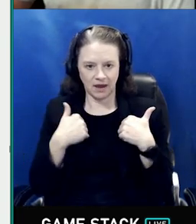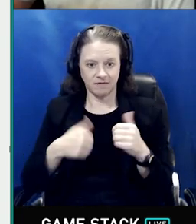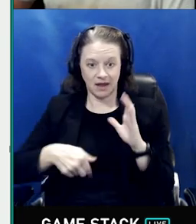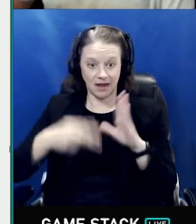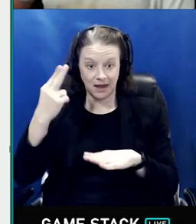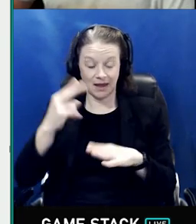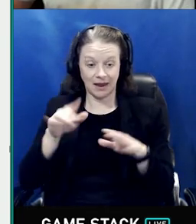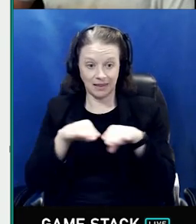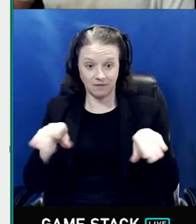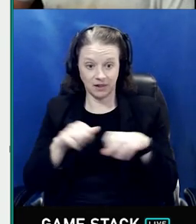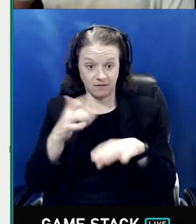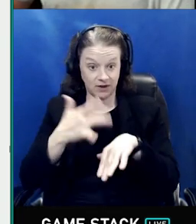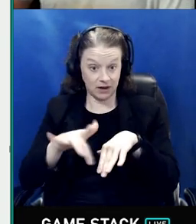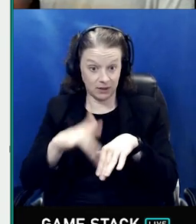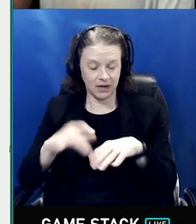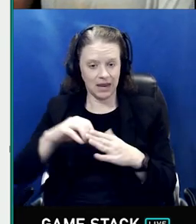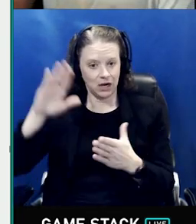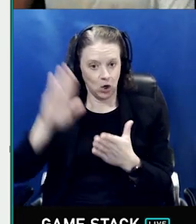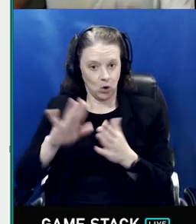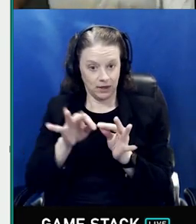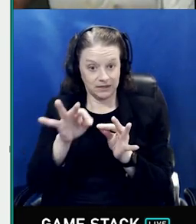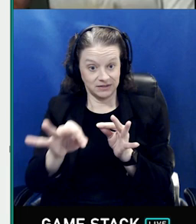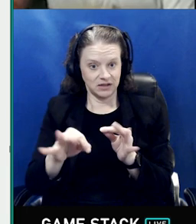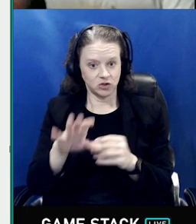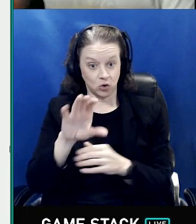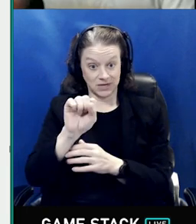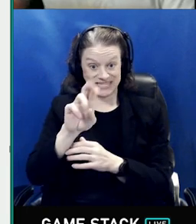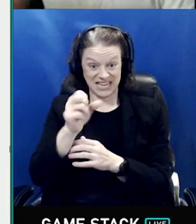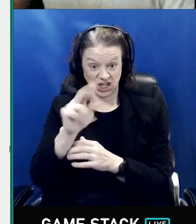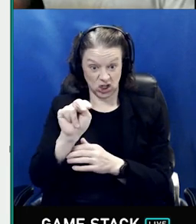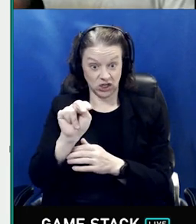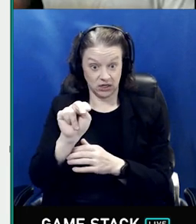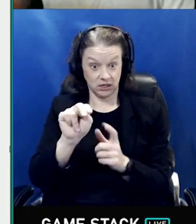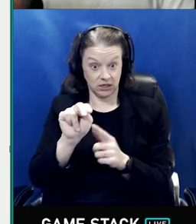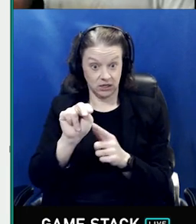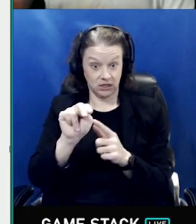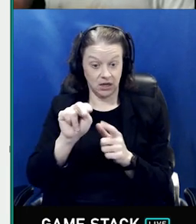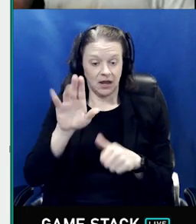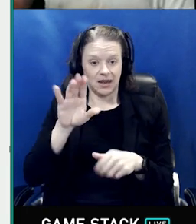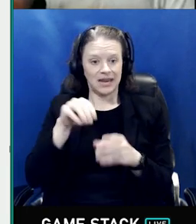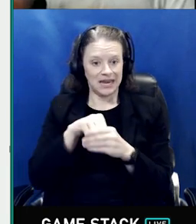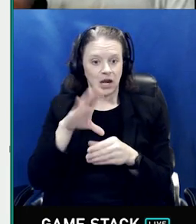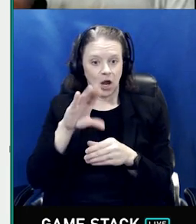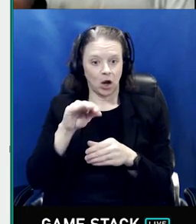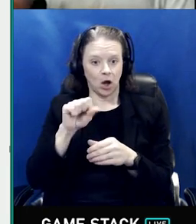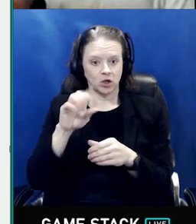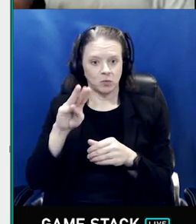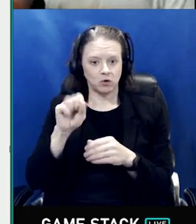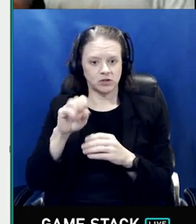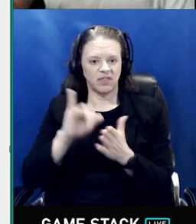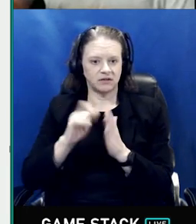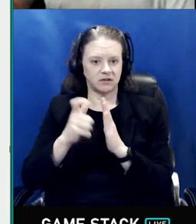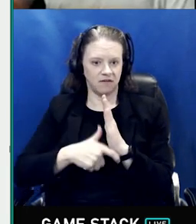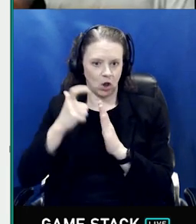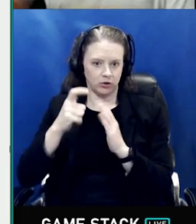reasons that session is the default consistency model in Cosmos. Next up is consistent prefix.